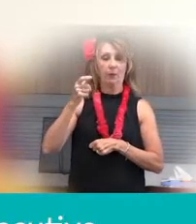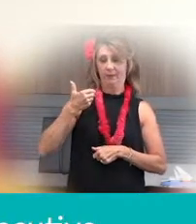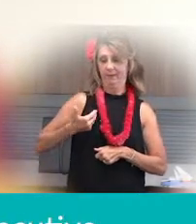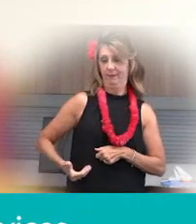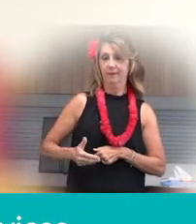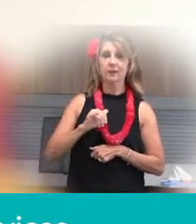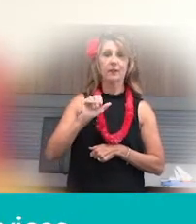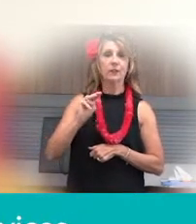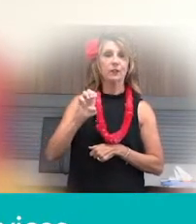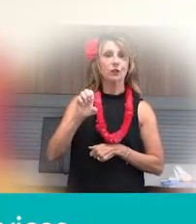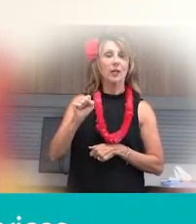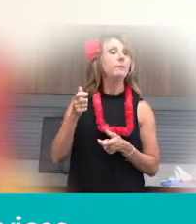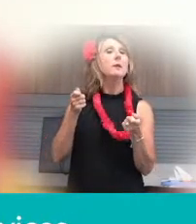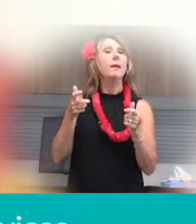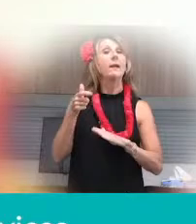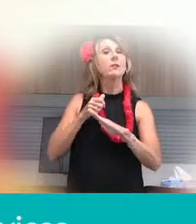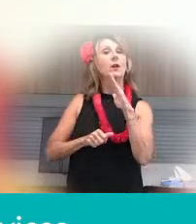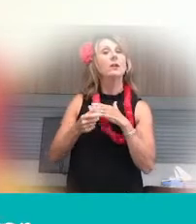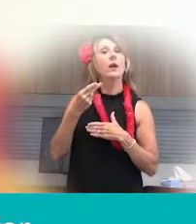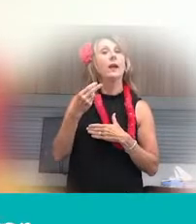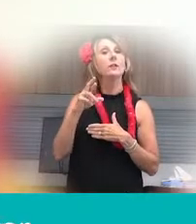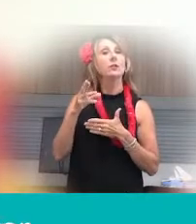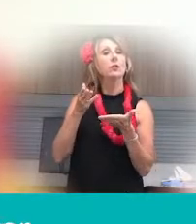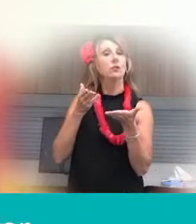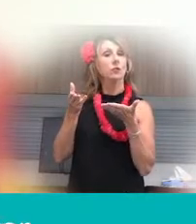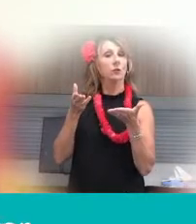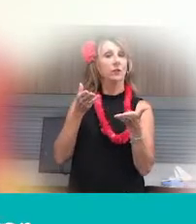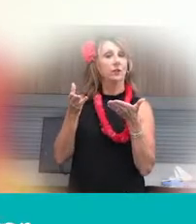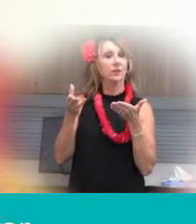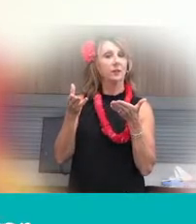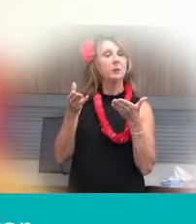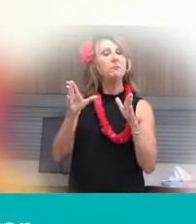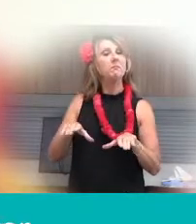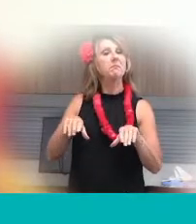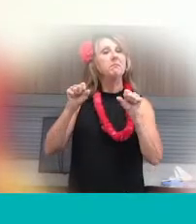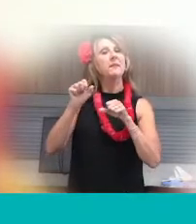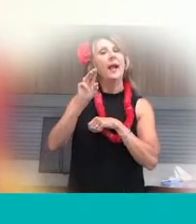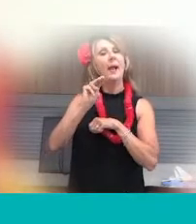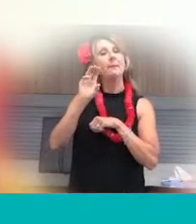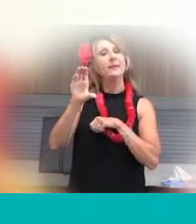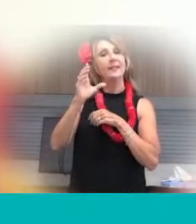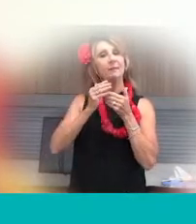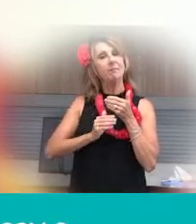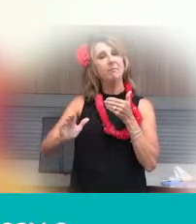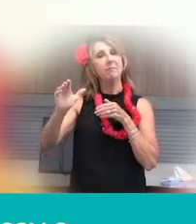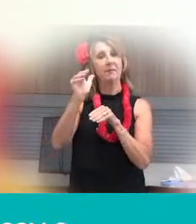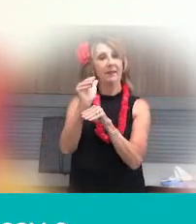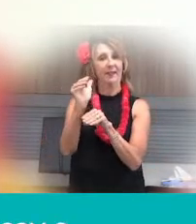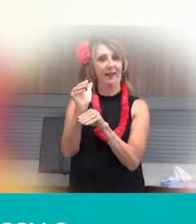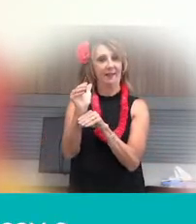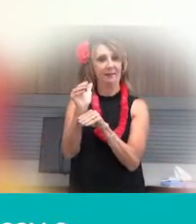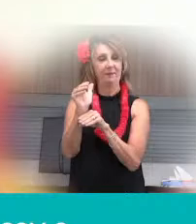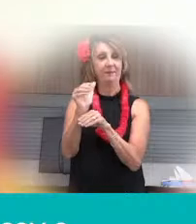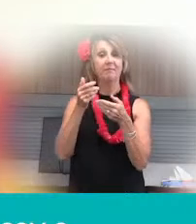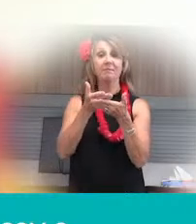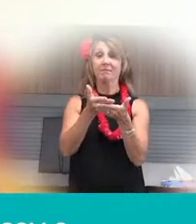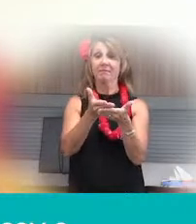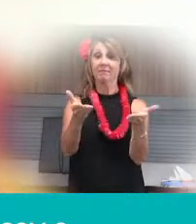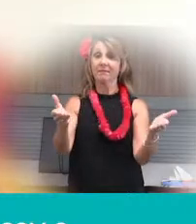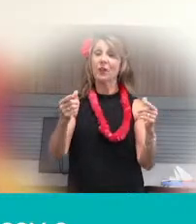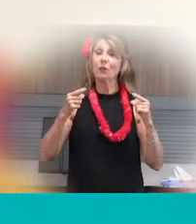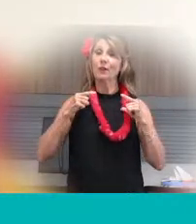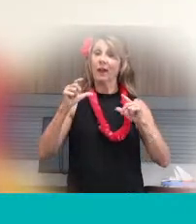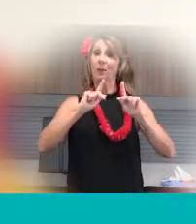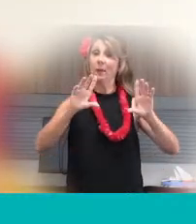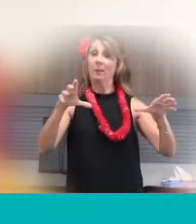I'm the Executive Manager of Human Resource Services, and I will be your virtual MC for tonight. To all of our retirees, we